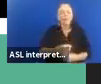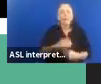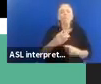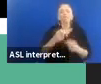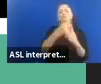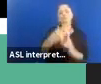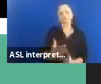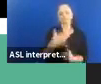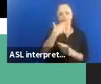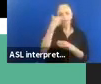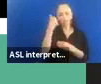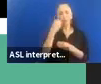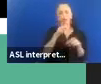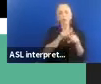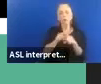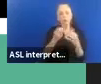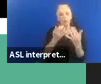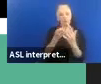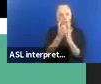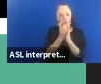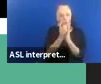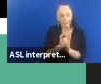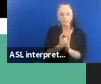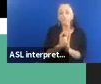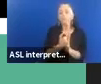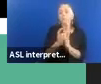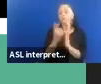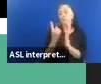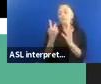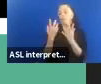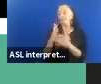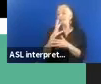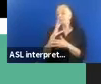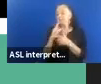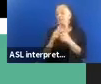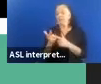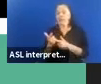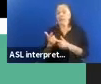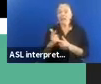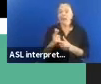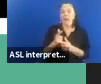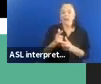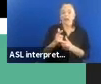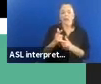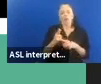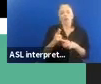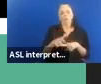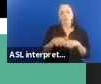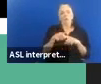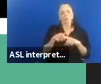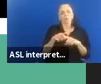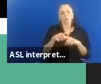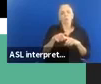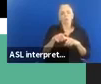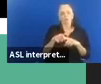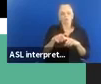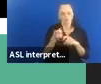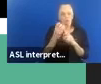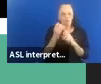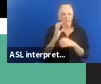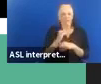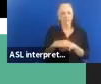and also to wait a few seconds after someone speaks to say something. You also may hear